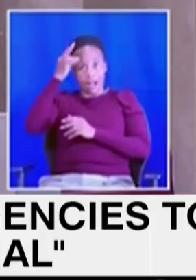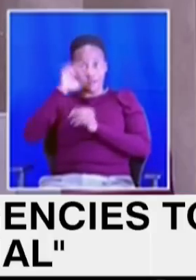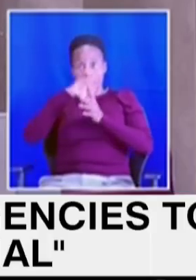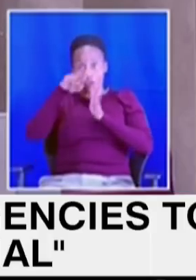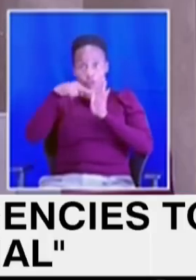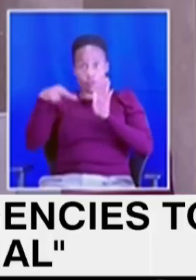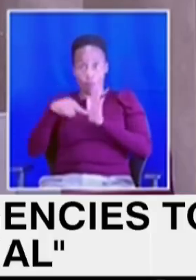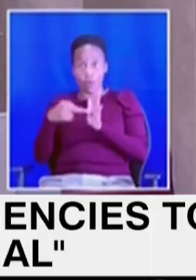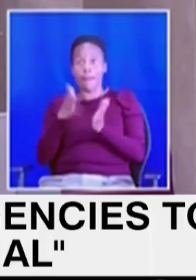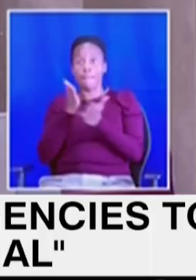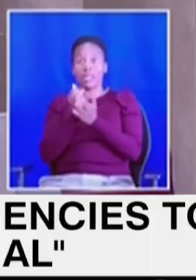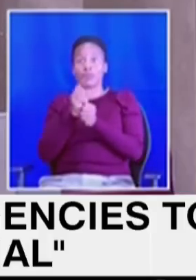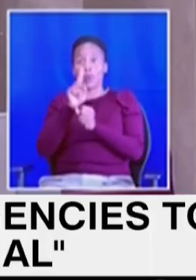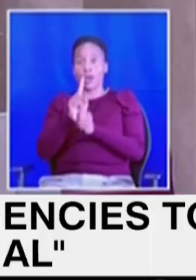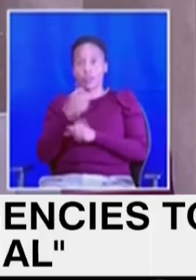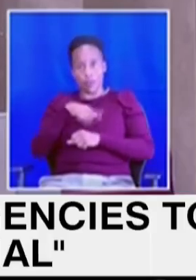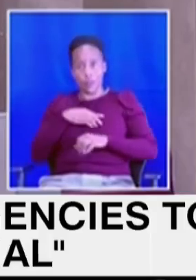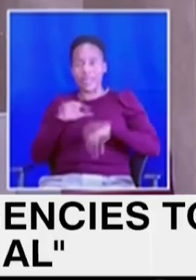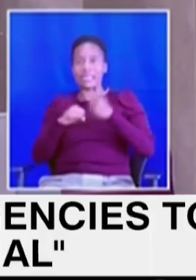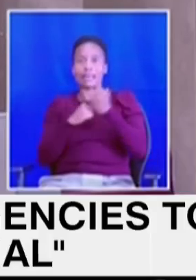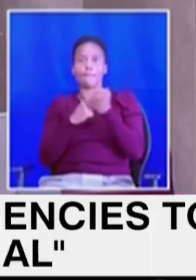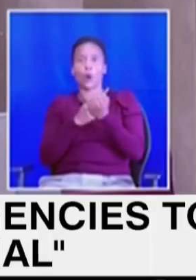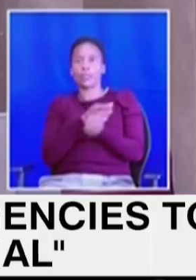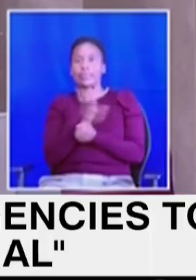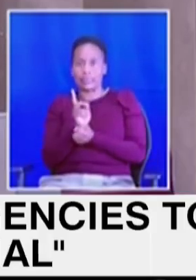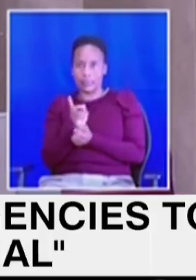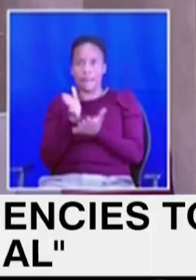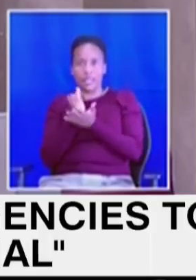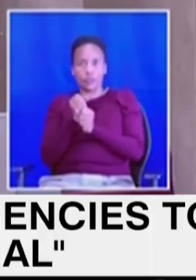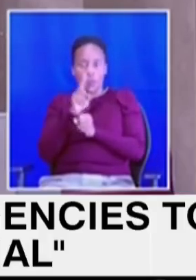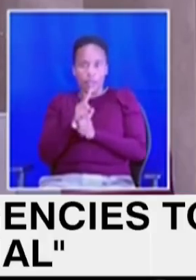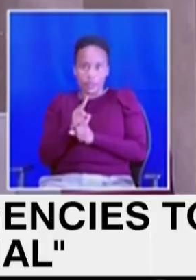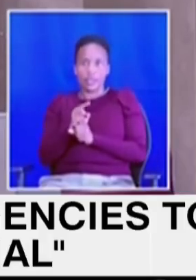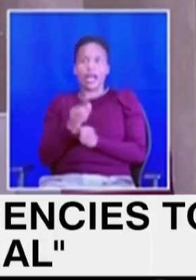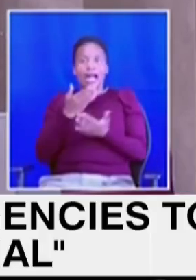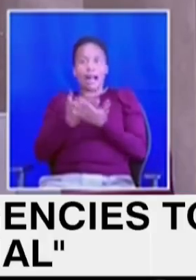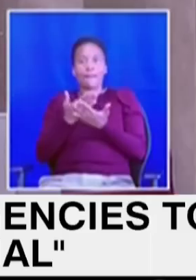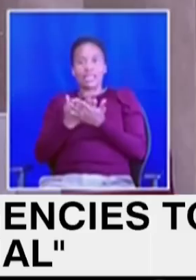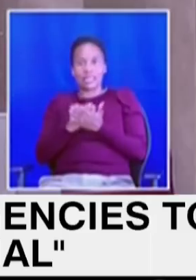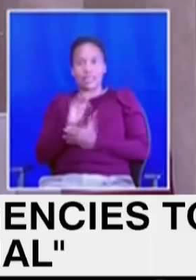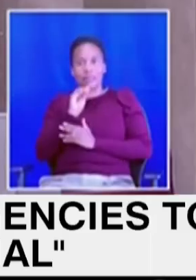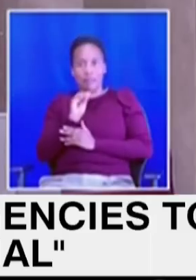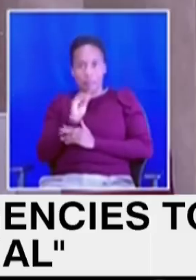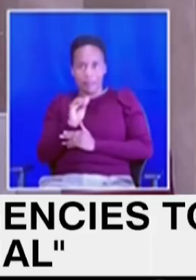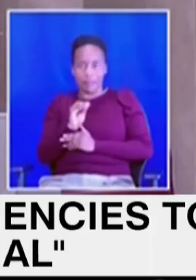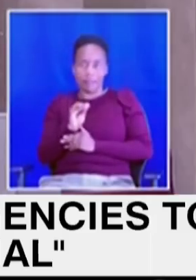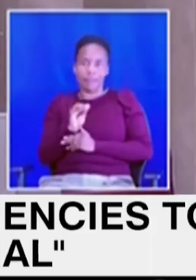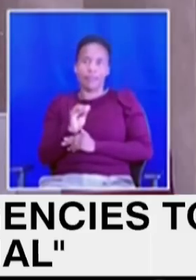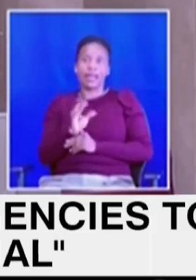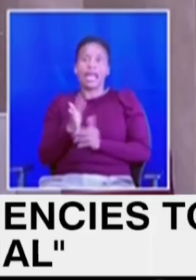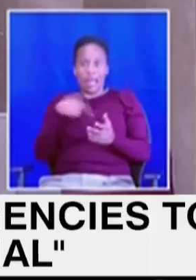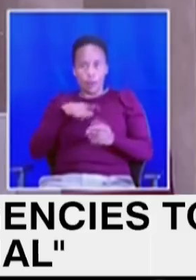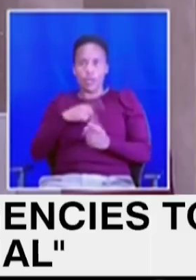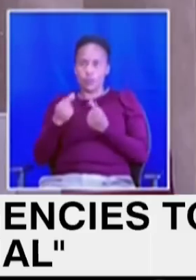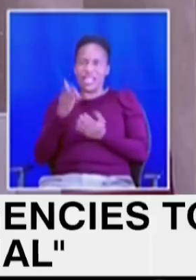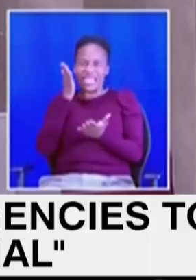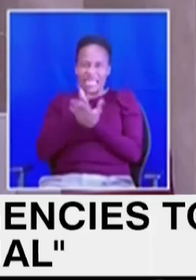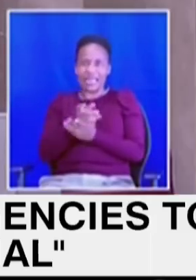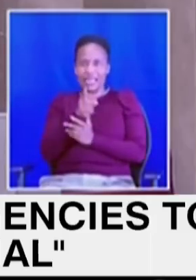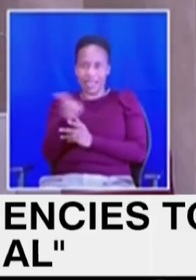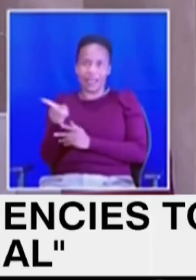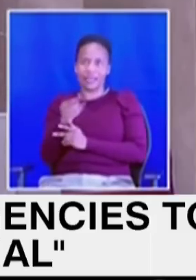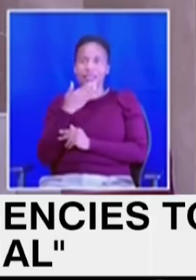we support them, to ensure that they have enough capacity, and we are doing exactly that. Thank you very much,